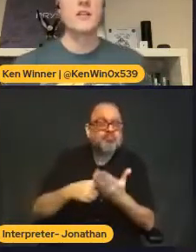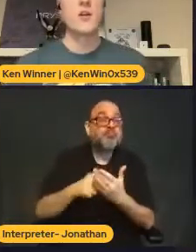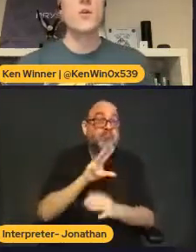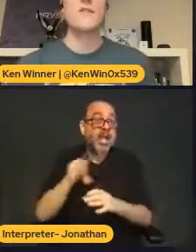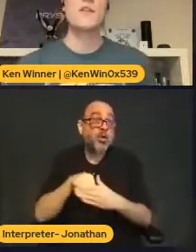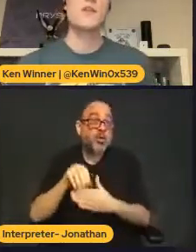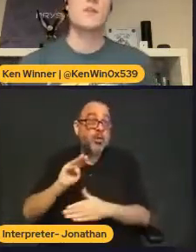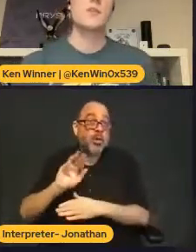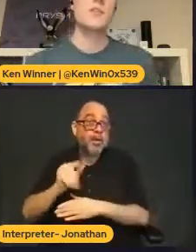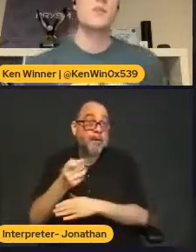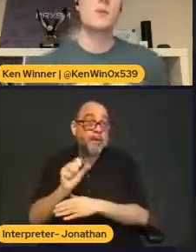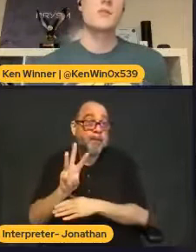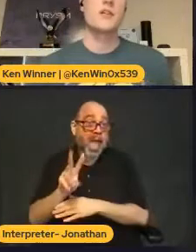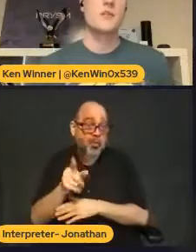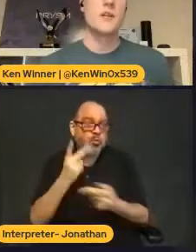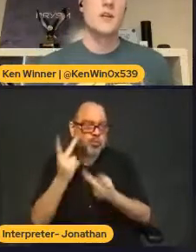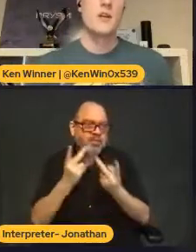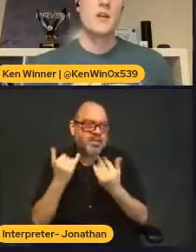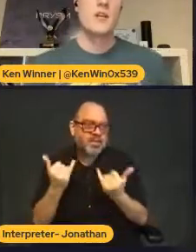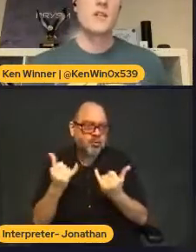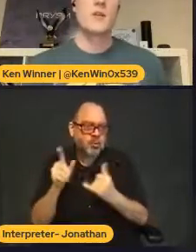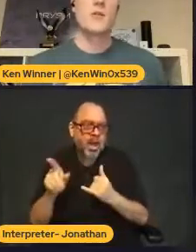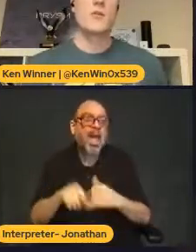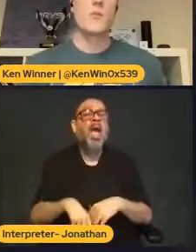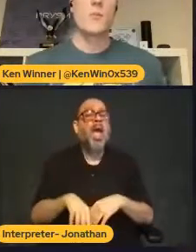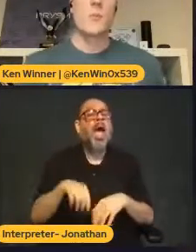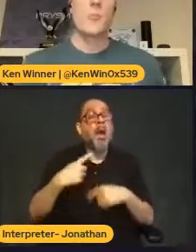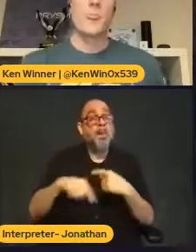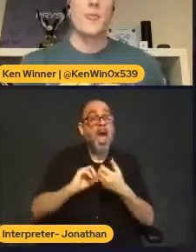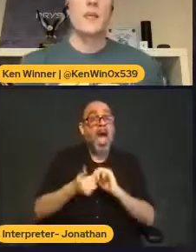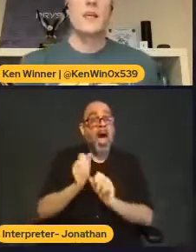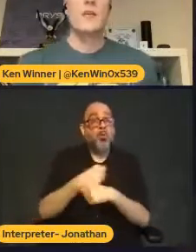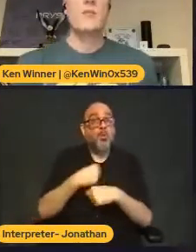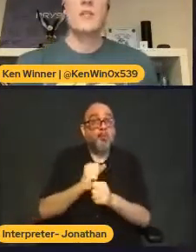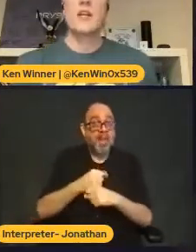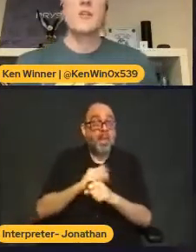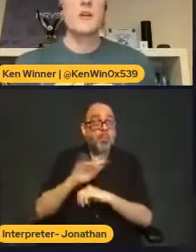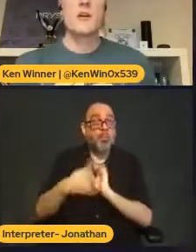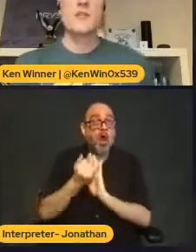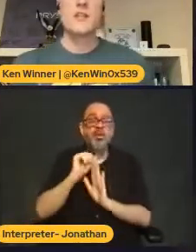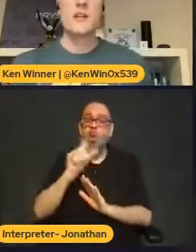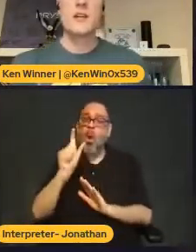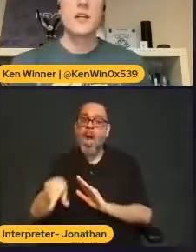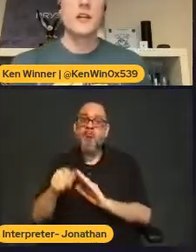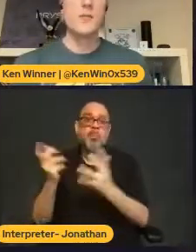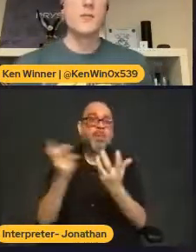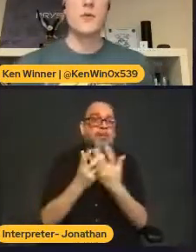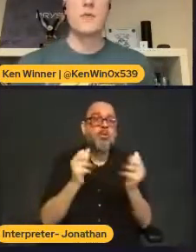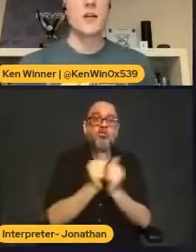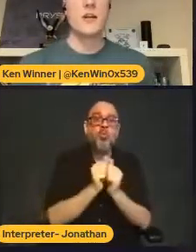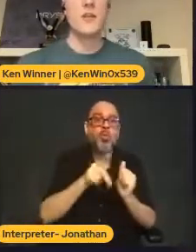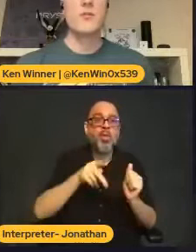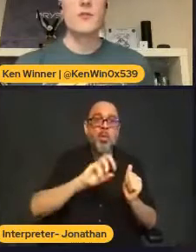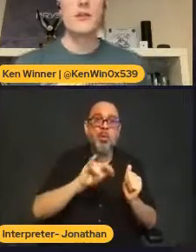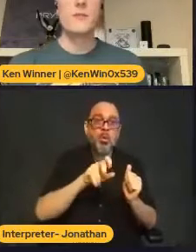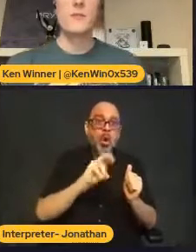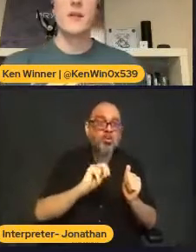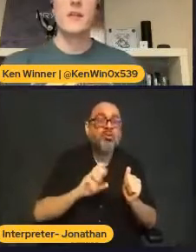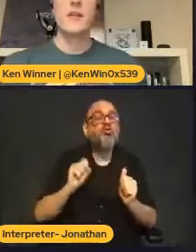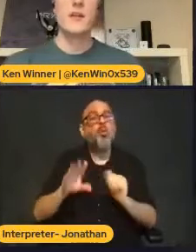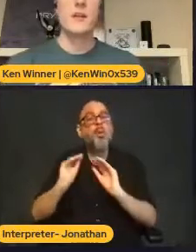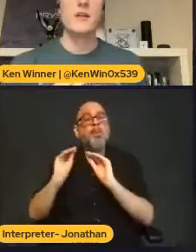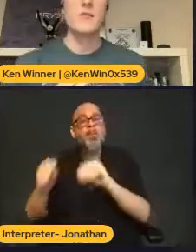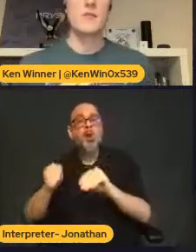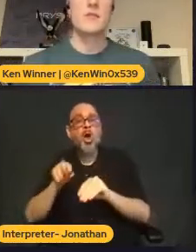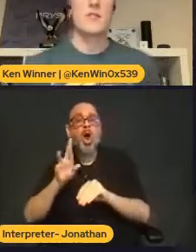projects that don't have to get merged into ProGen. So he put together an RFC on GitHub. We were talking through it